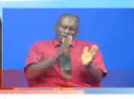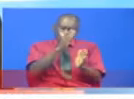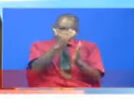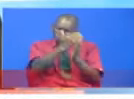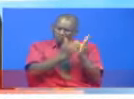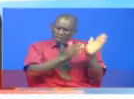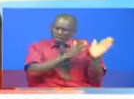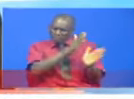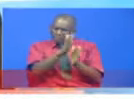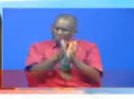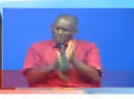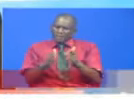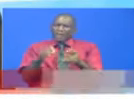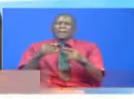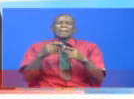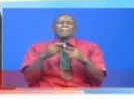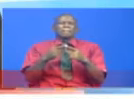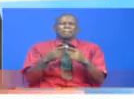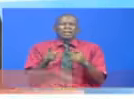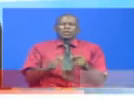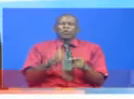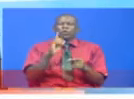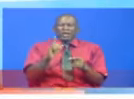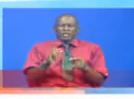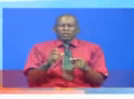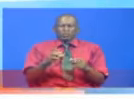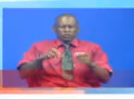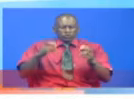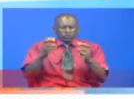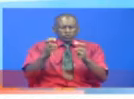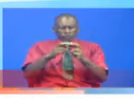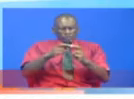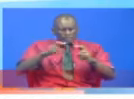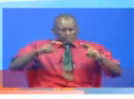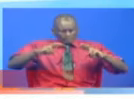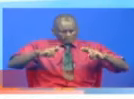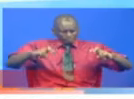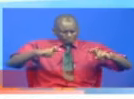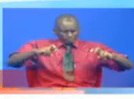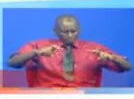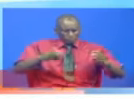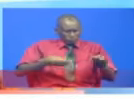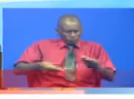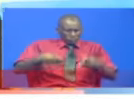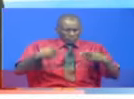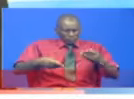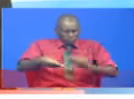And one was contact tracing. I think the document